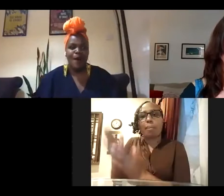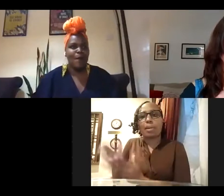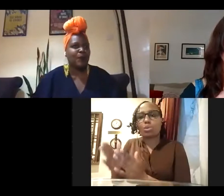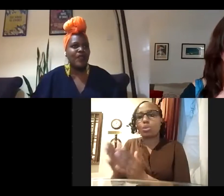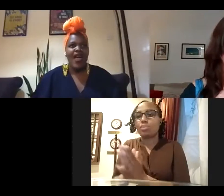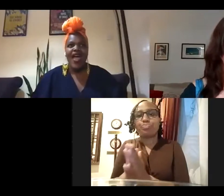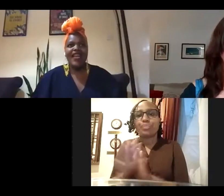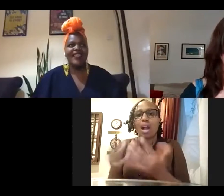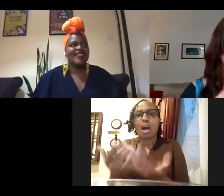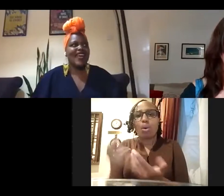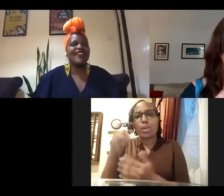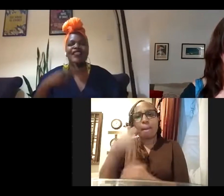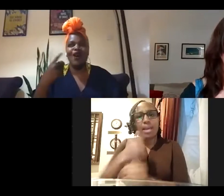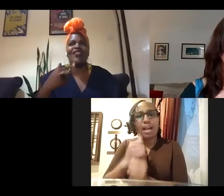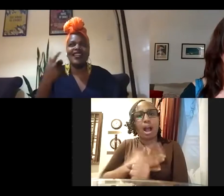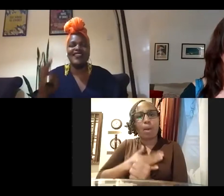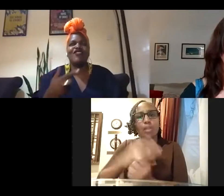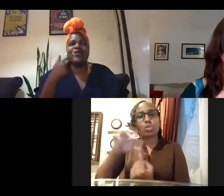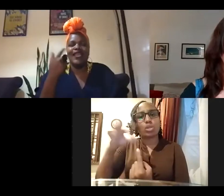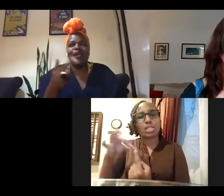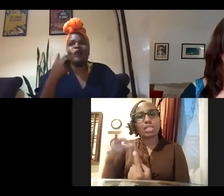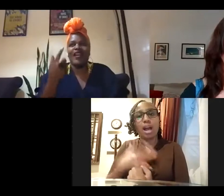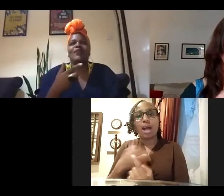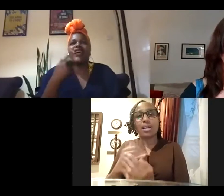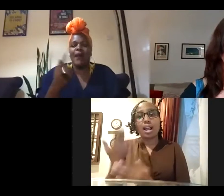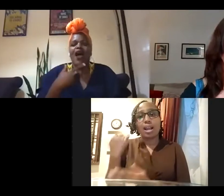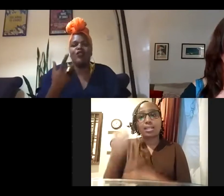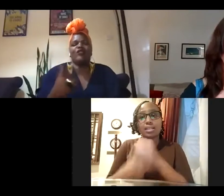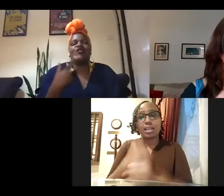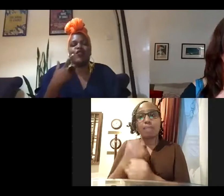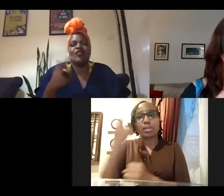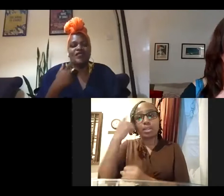choices. And even now in the last year, I've just been thinking about that. I'm just like,